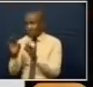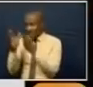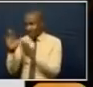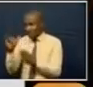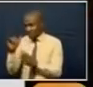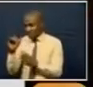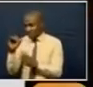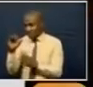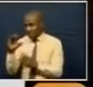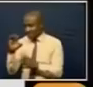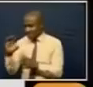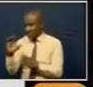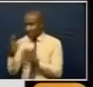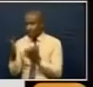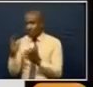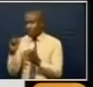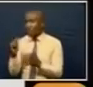or from